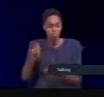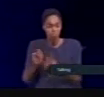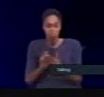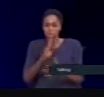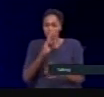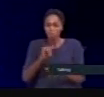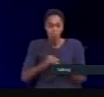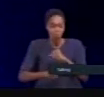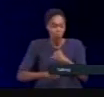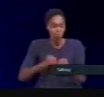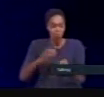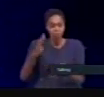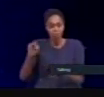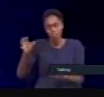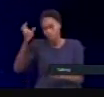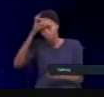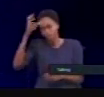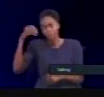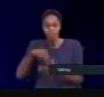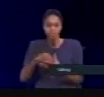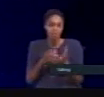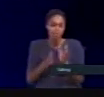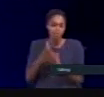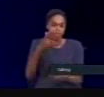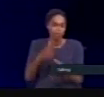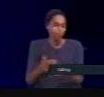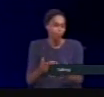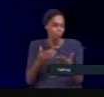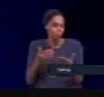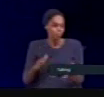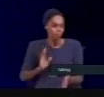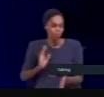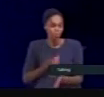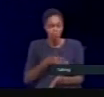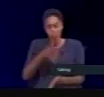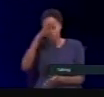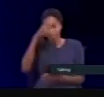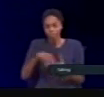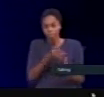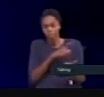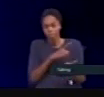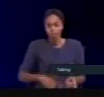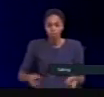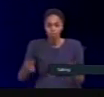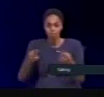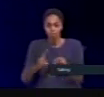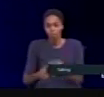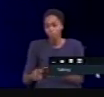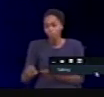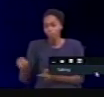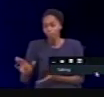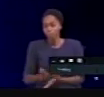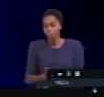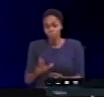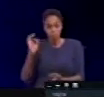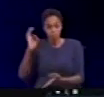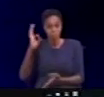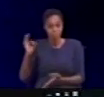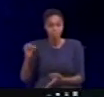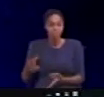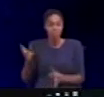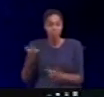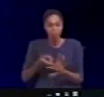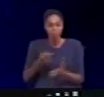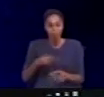in Jesus' name. But before our Father in the Lord comes up to minister, please join me to welcome our guest artist